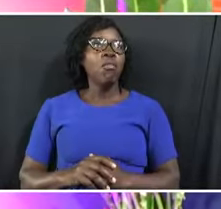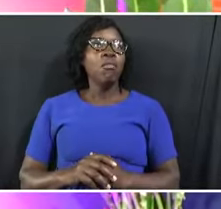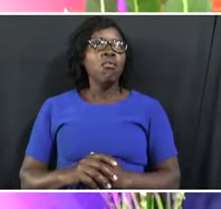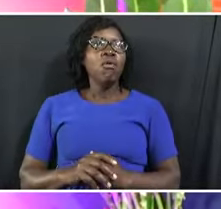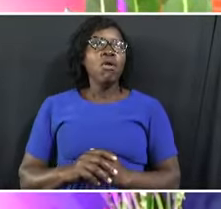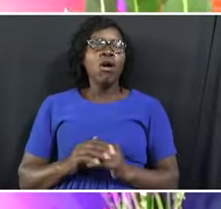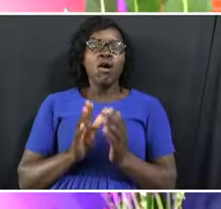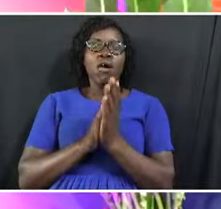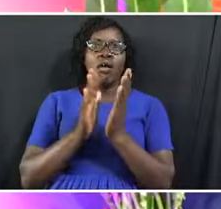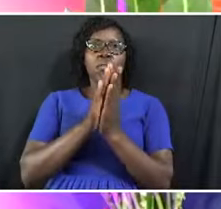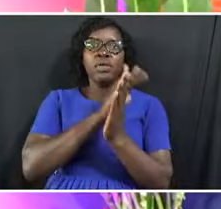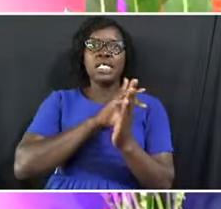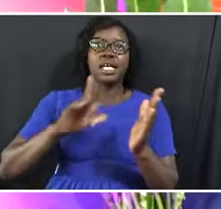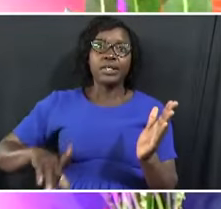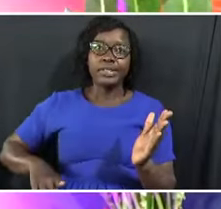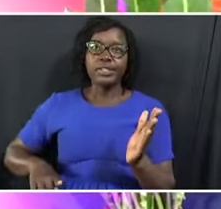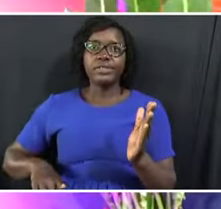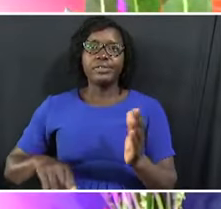Praise the Lord.